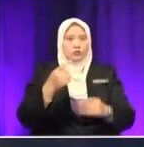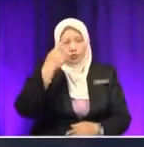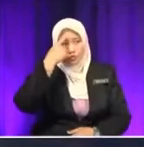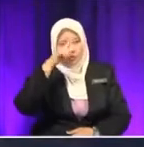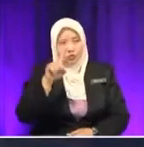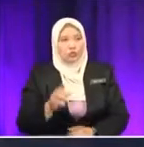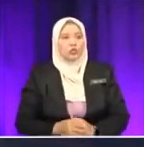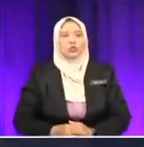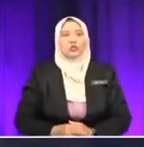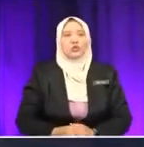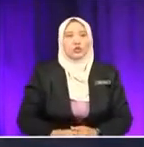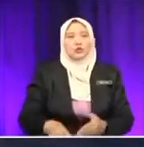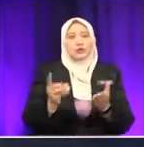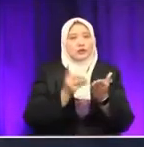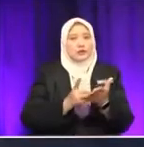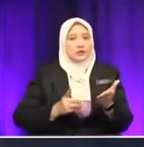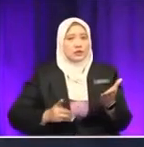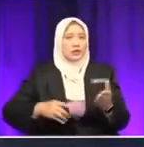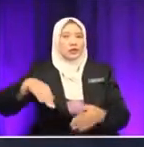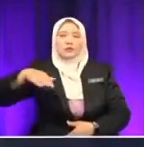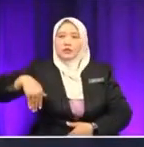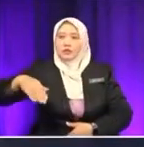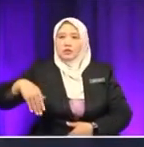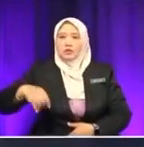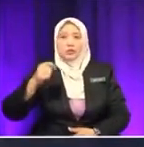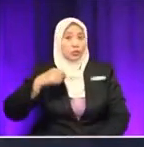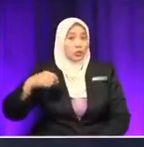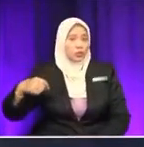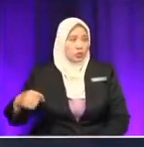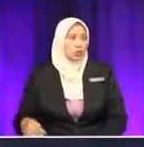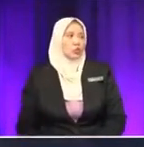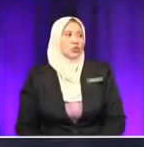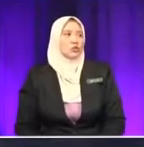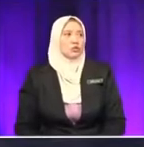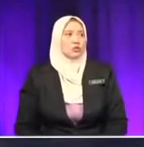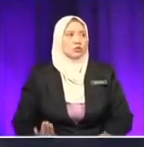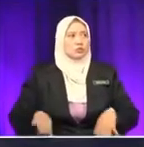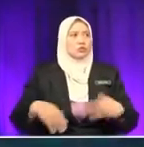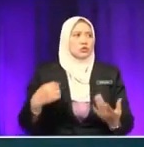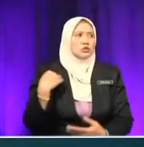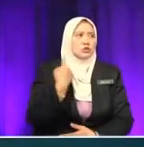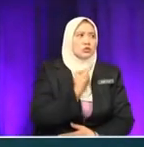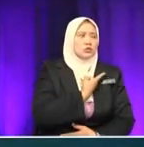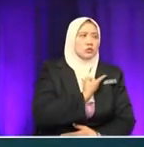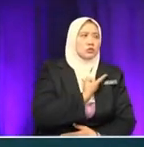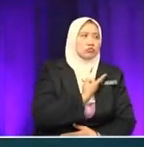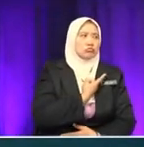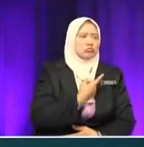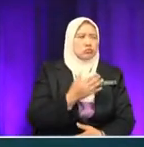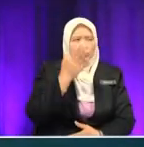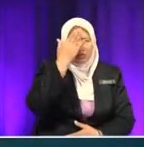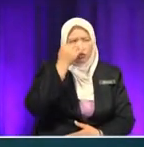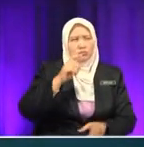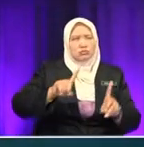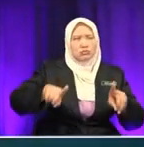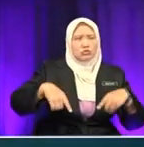draft before you write. Okay. Okay. So the first thing is you need to write the question in the bubble. Mm-hmm. So why do I go for my holiday? Mm-hmm. Why? So